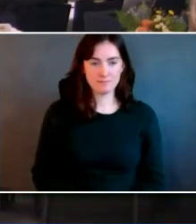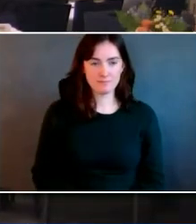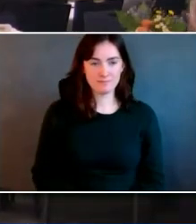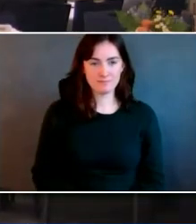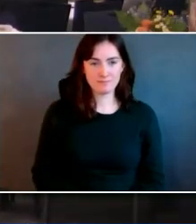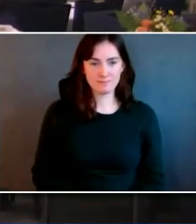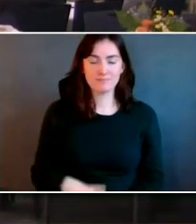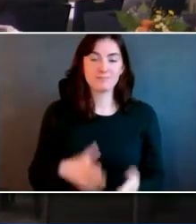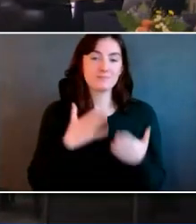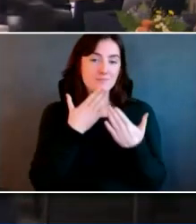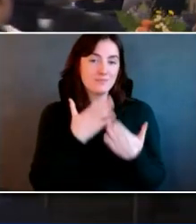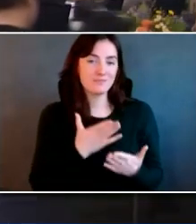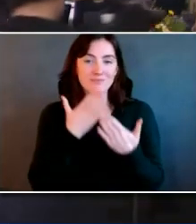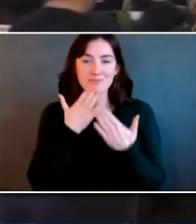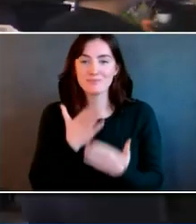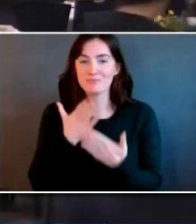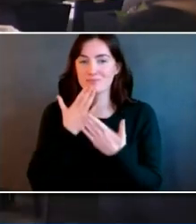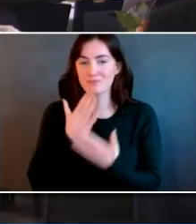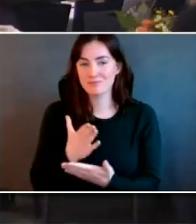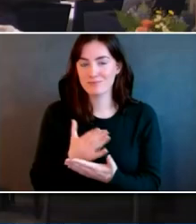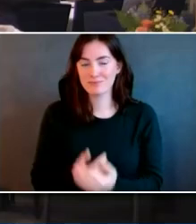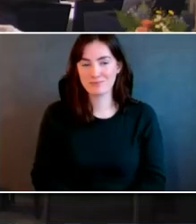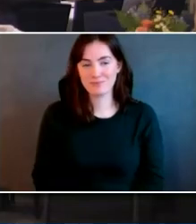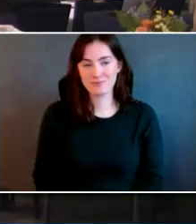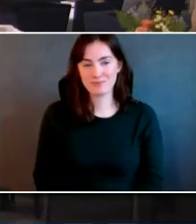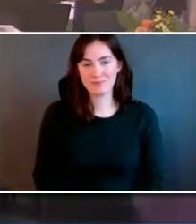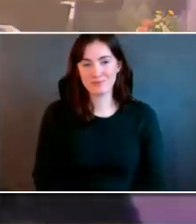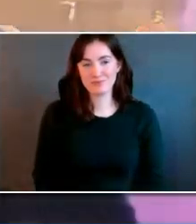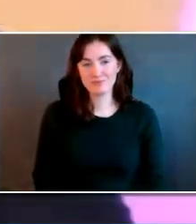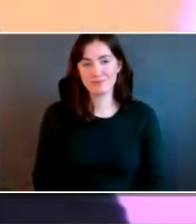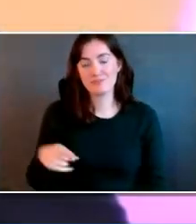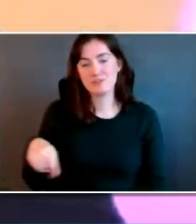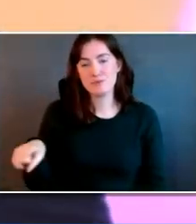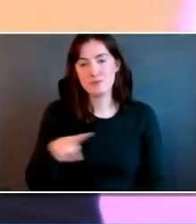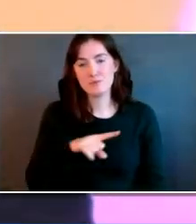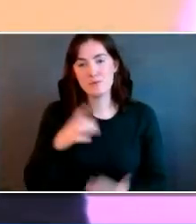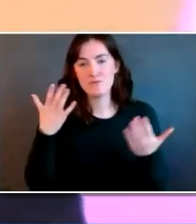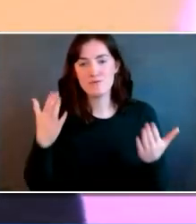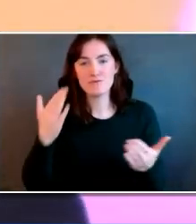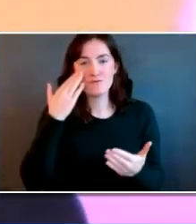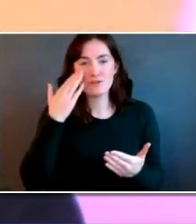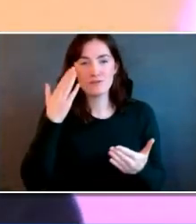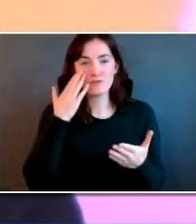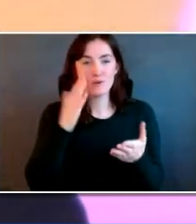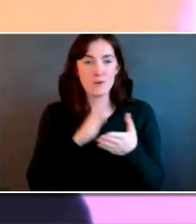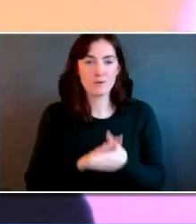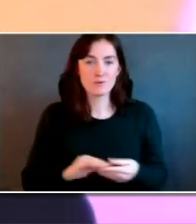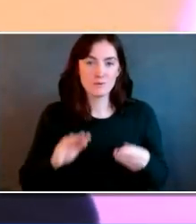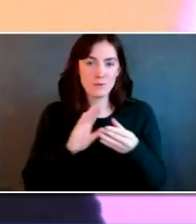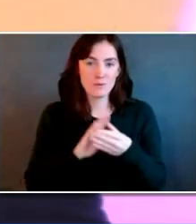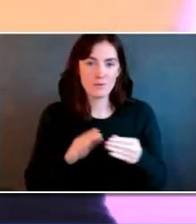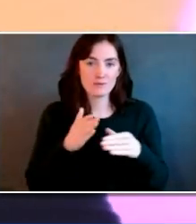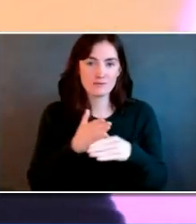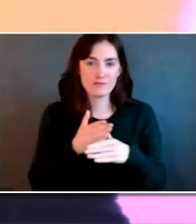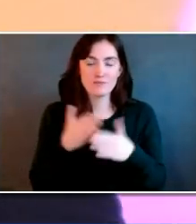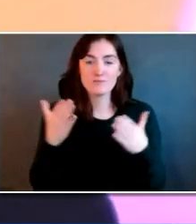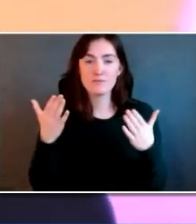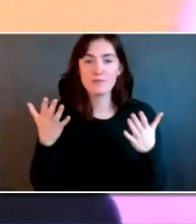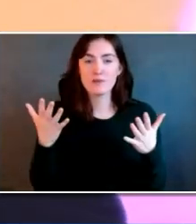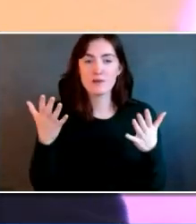Thank you, thank you, thank you. As you all know, the story told. I want to move